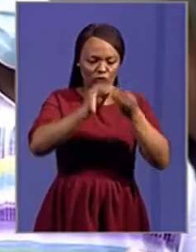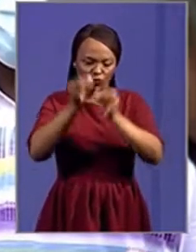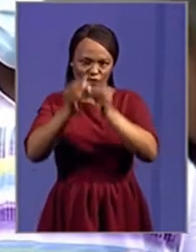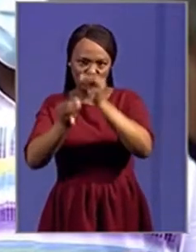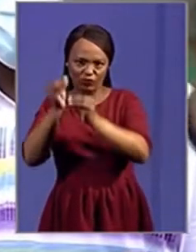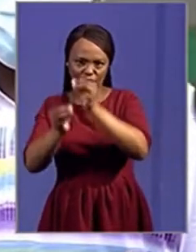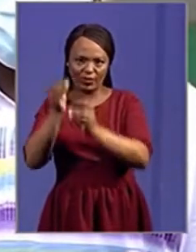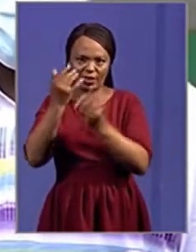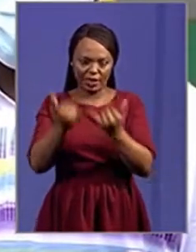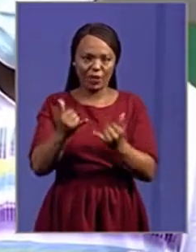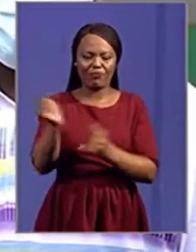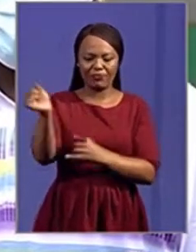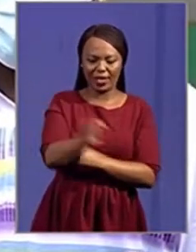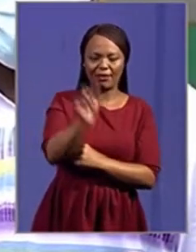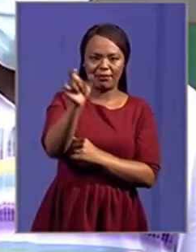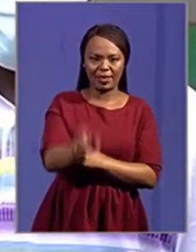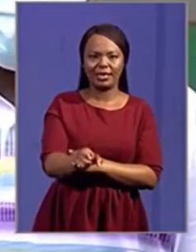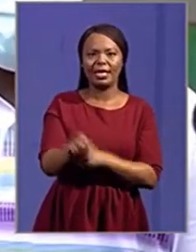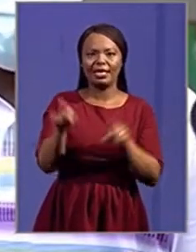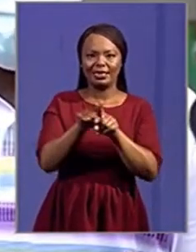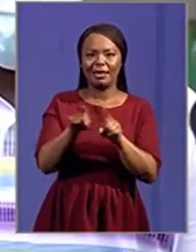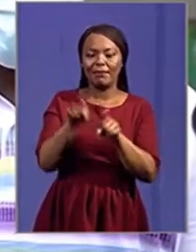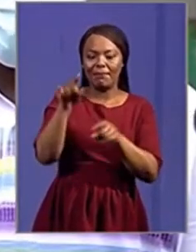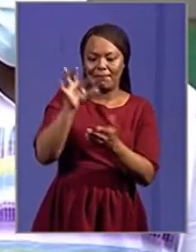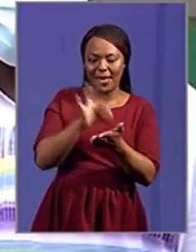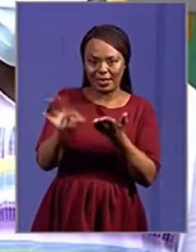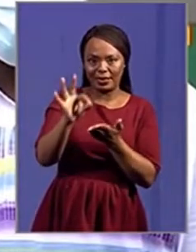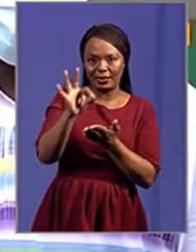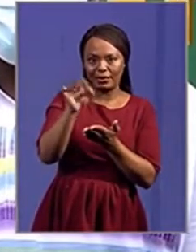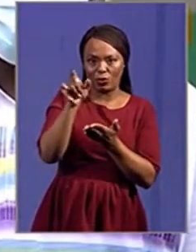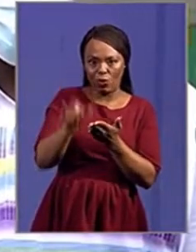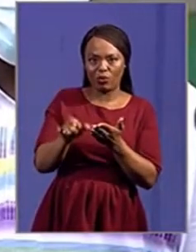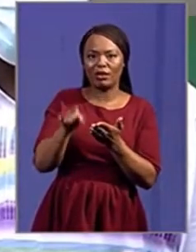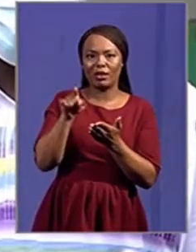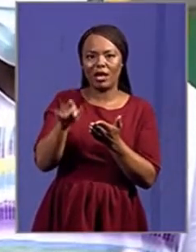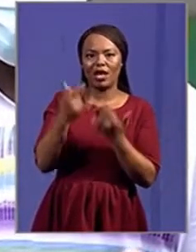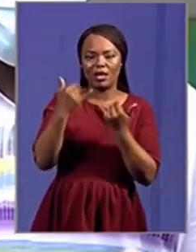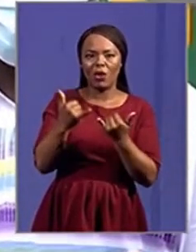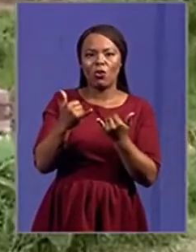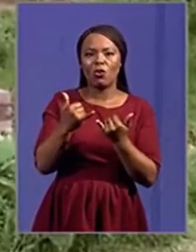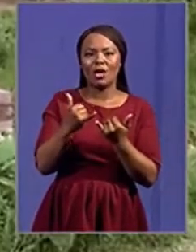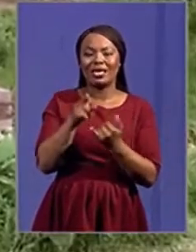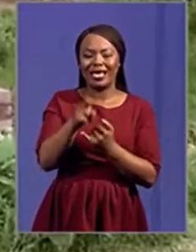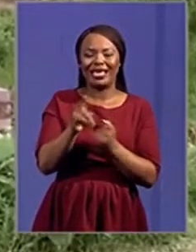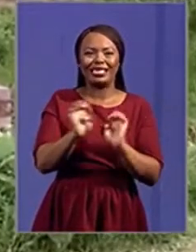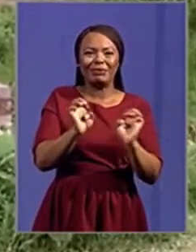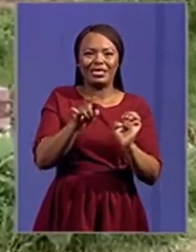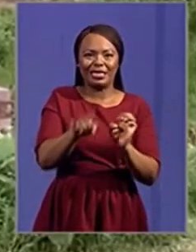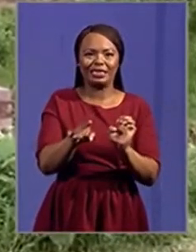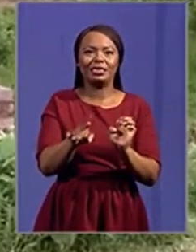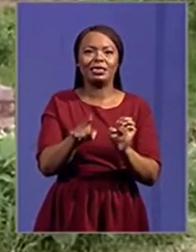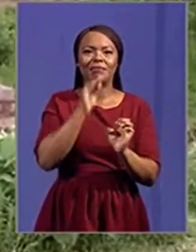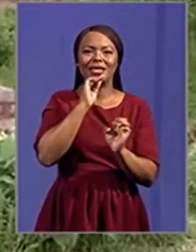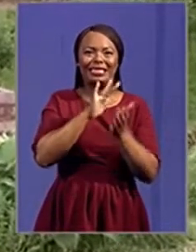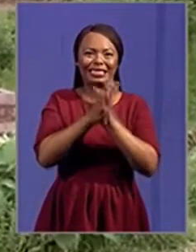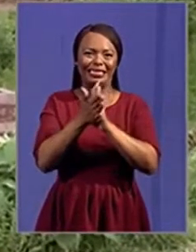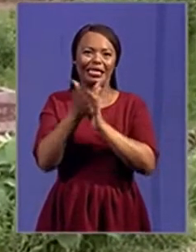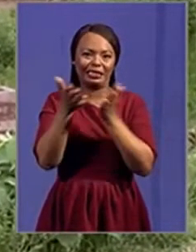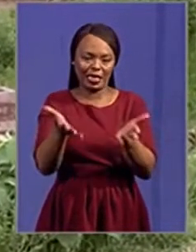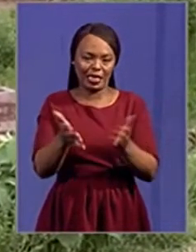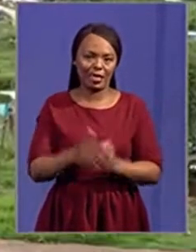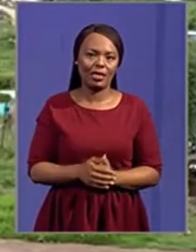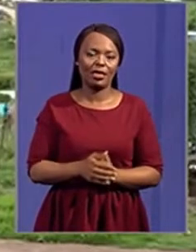So we've said, let us use that very same contractor because it's an emergency. One, this is a disaster. Ba ditshebeletso tsa bolebi ba lepa gore